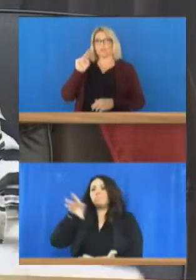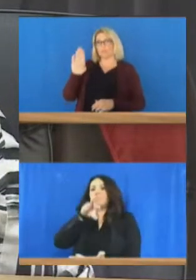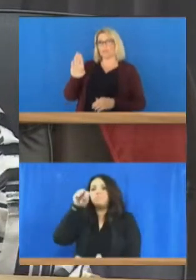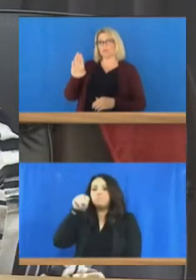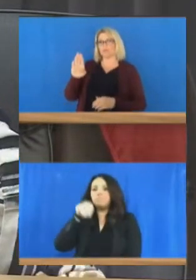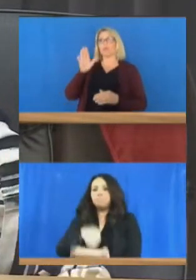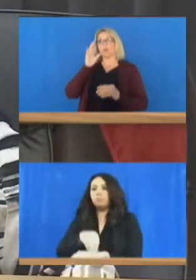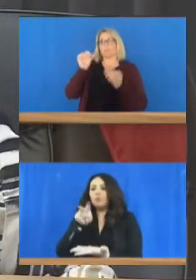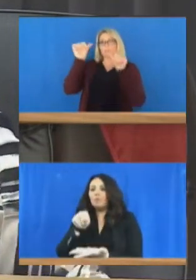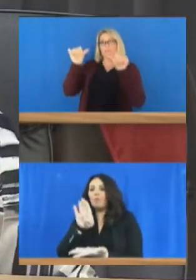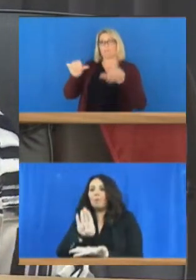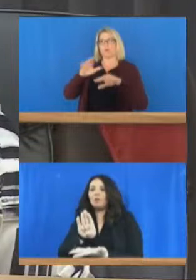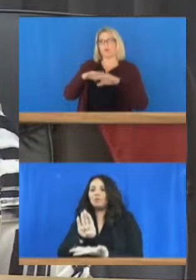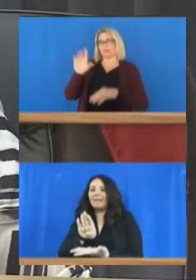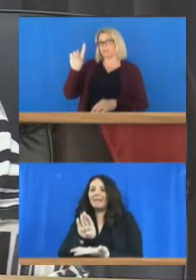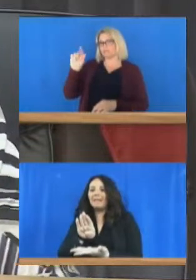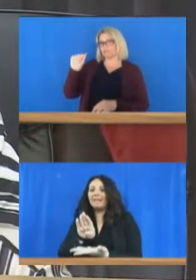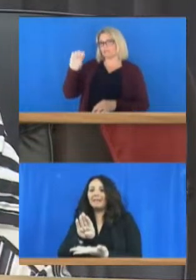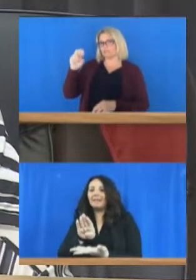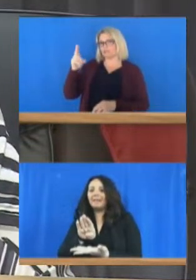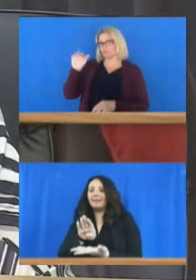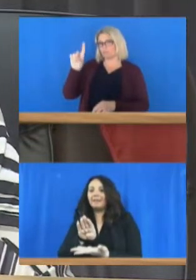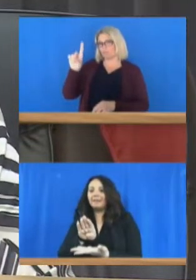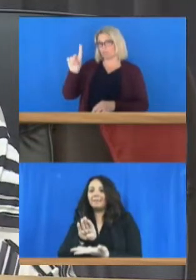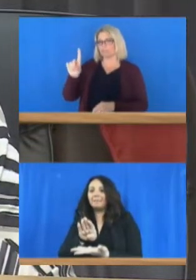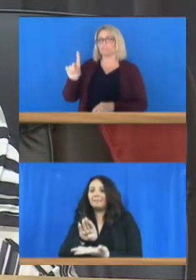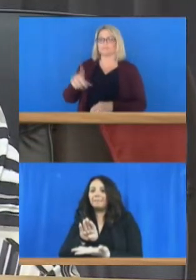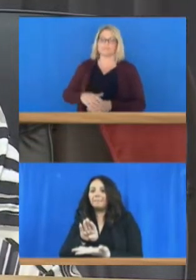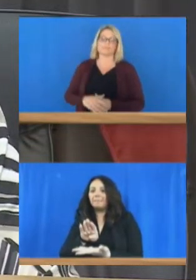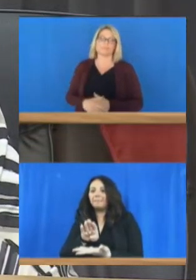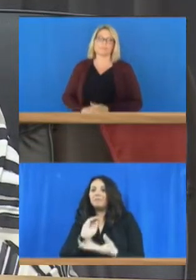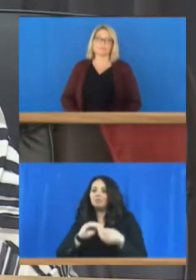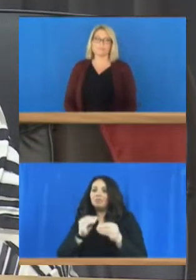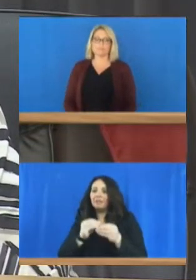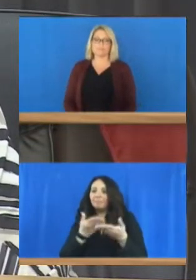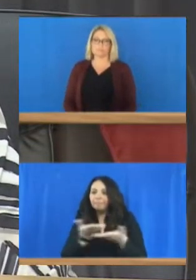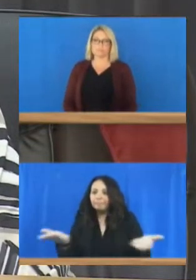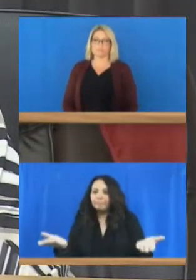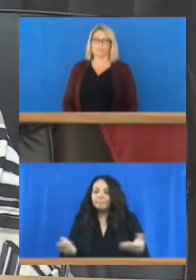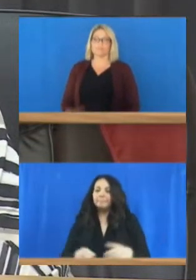intensifs. 4 de ces personnes sont hospitalisées ailleurs au Canada.